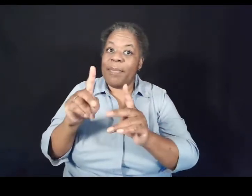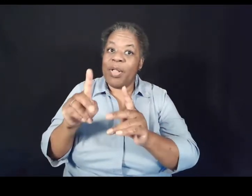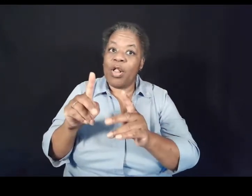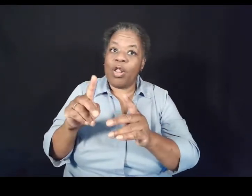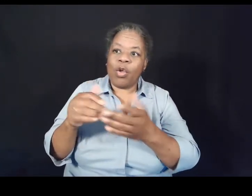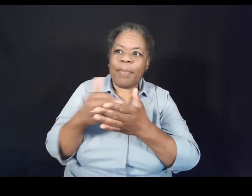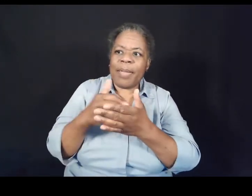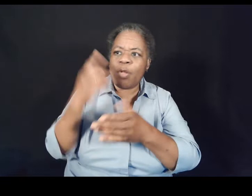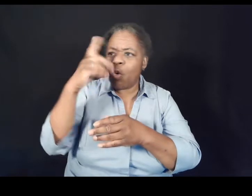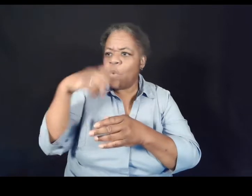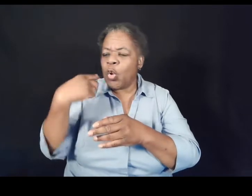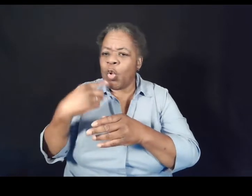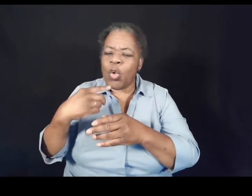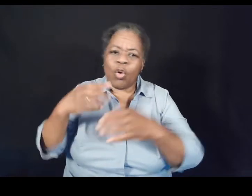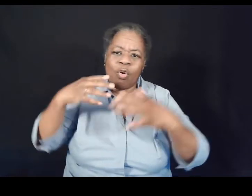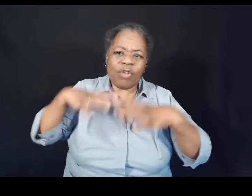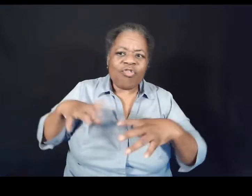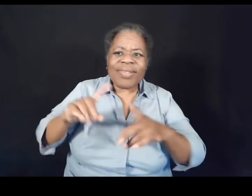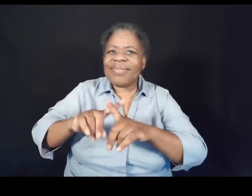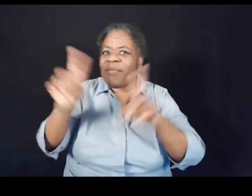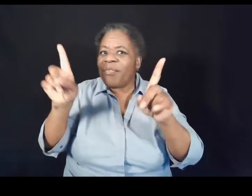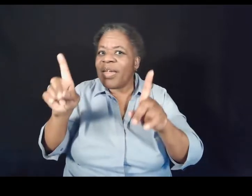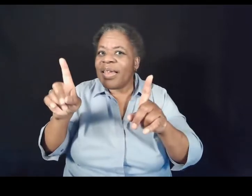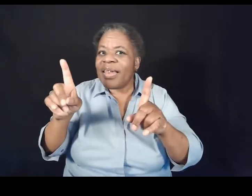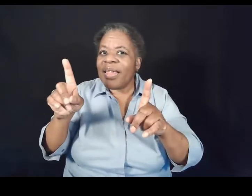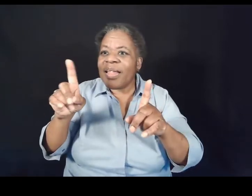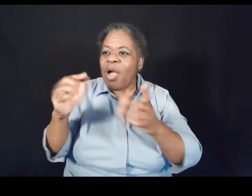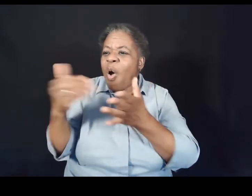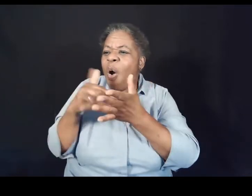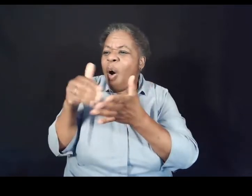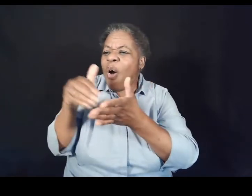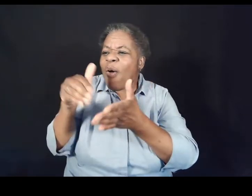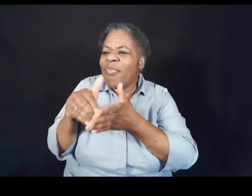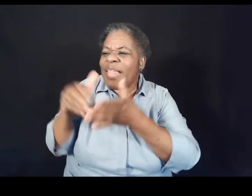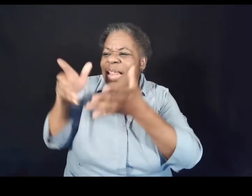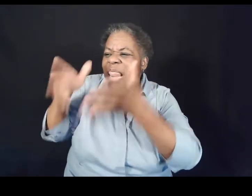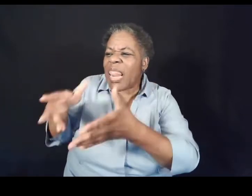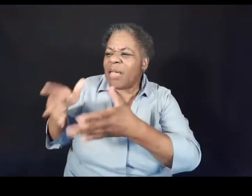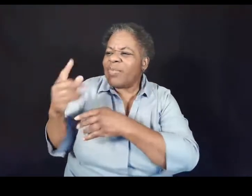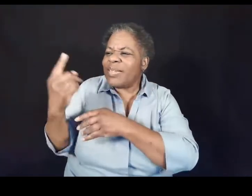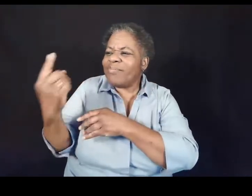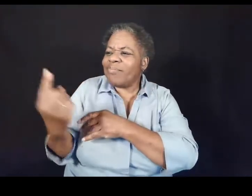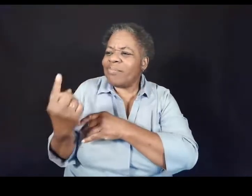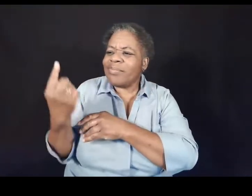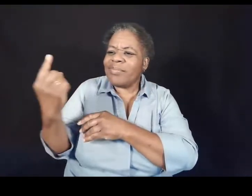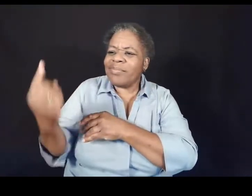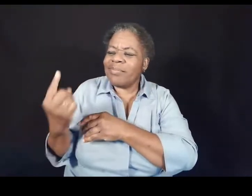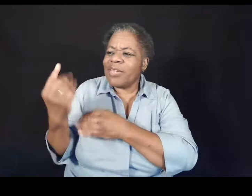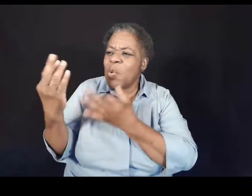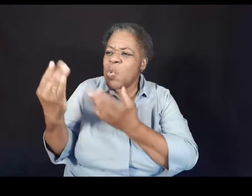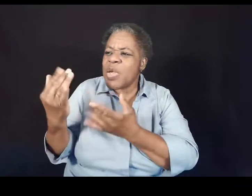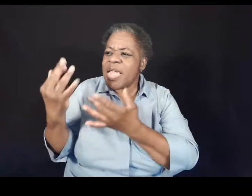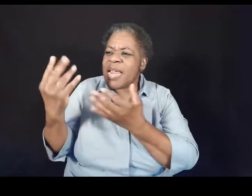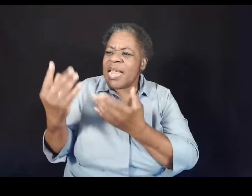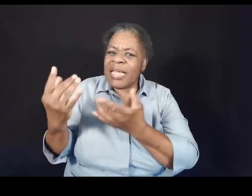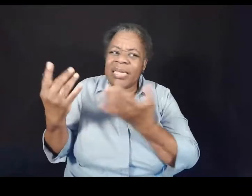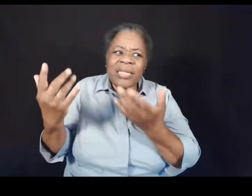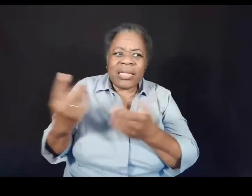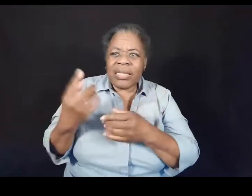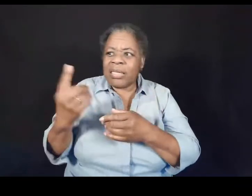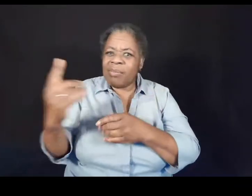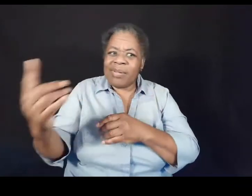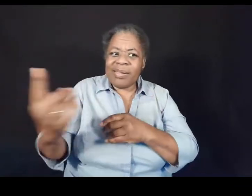or dress a bit differently are often left standing by themselves, waiting and wondering if anyone will engage with